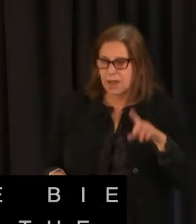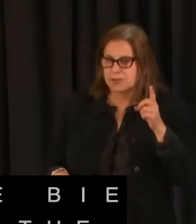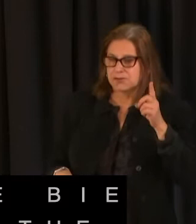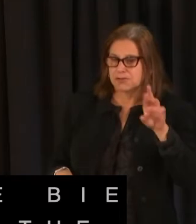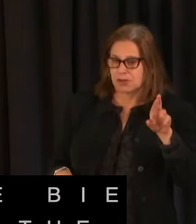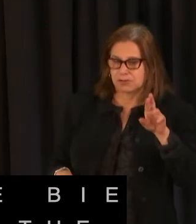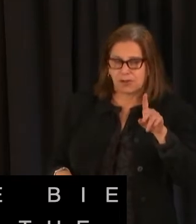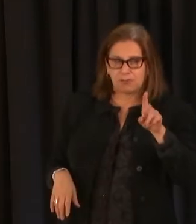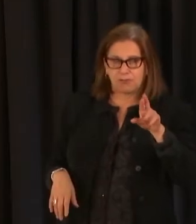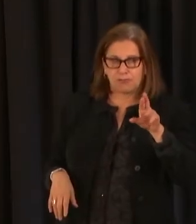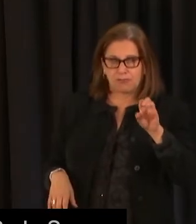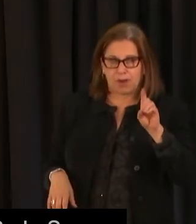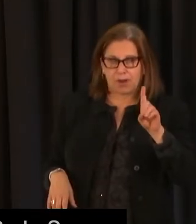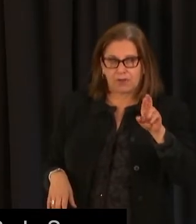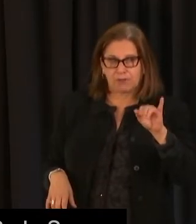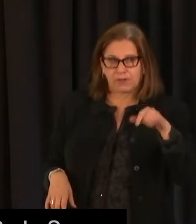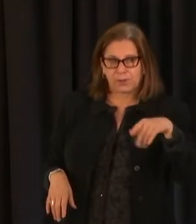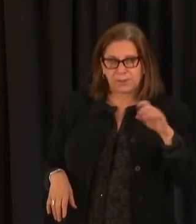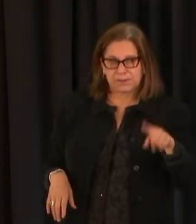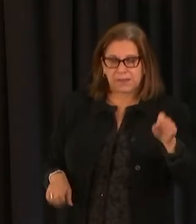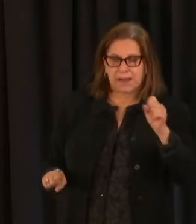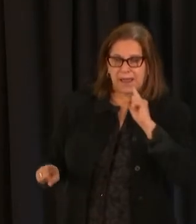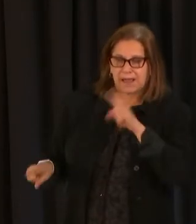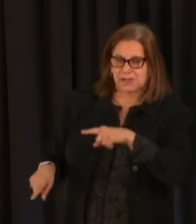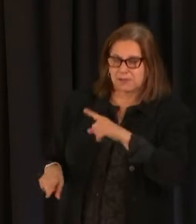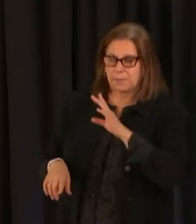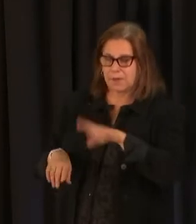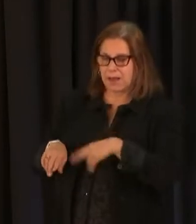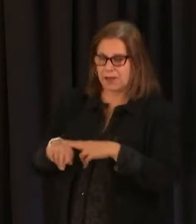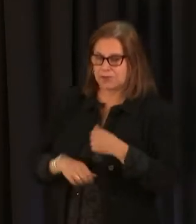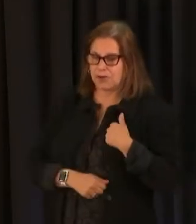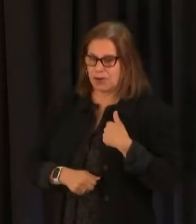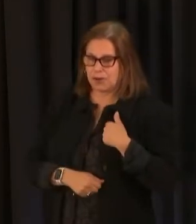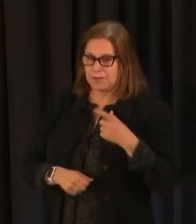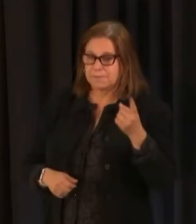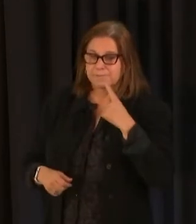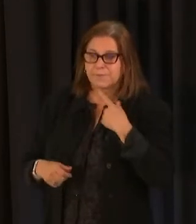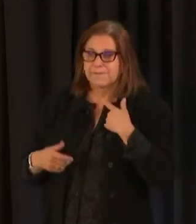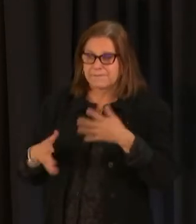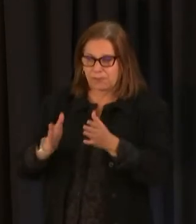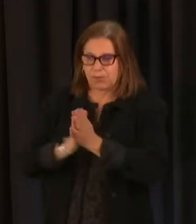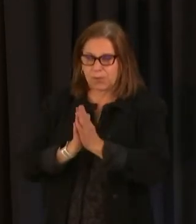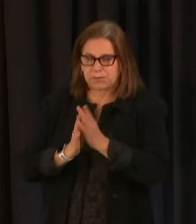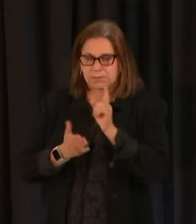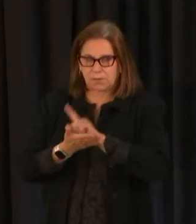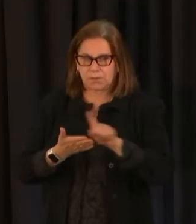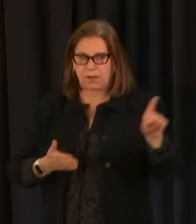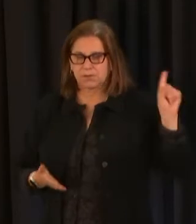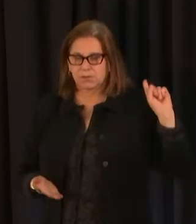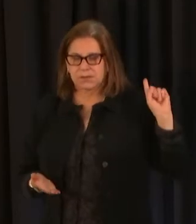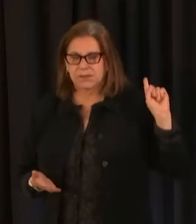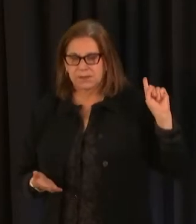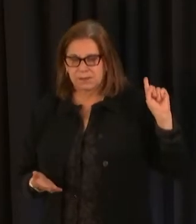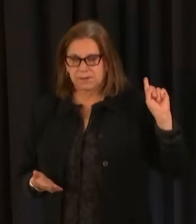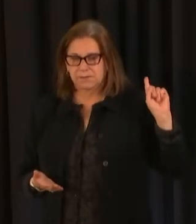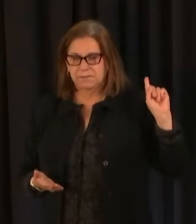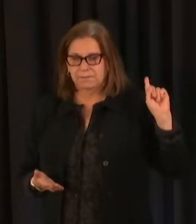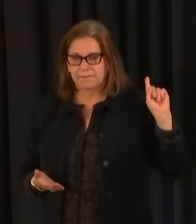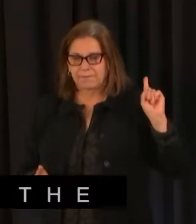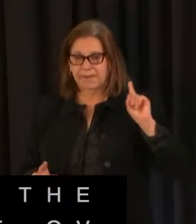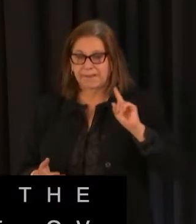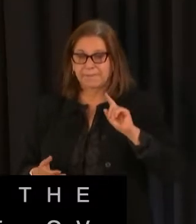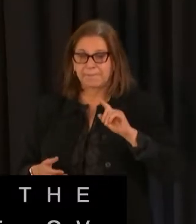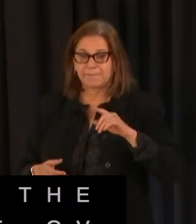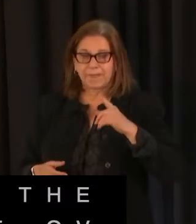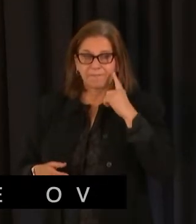thanks, Sam. So we put in a request to the National Guard a little over a week ago. We're requesting on behalf of the Metropolitan